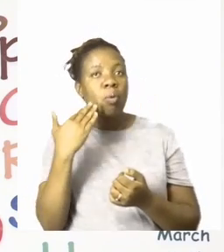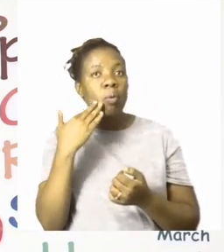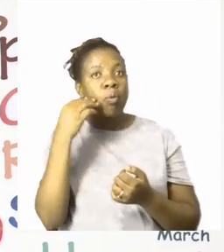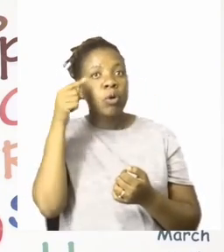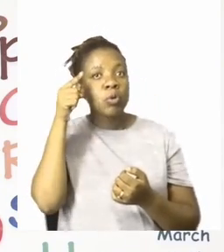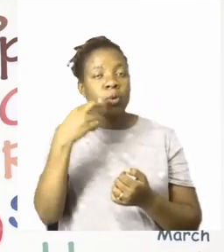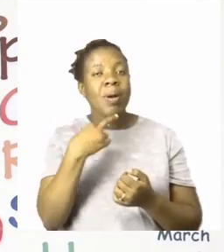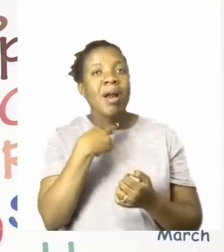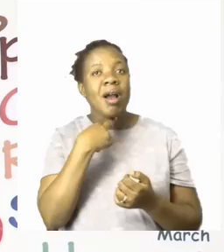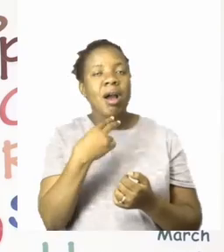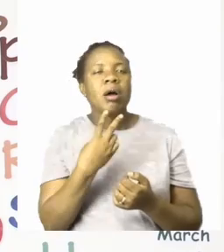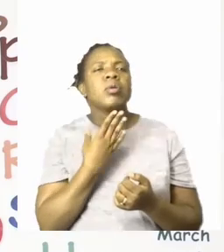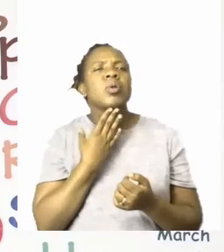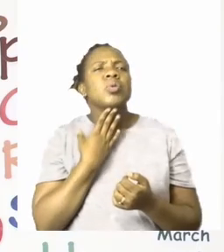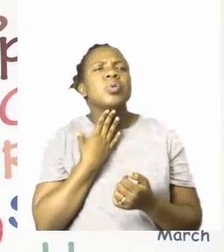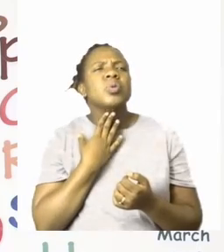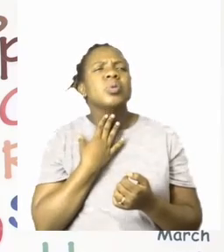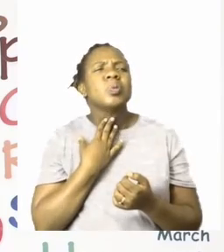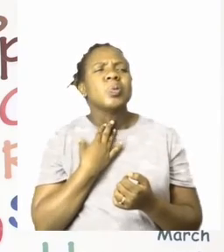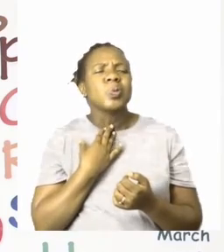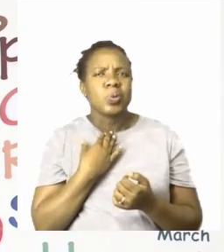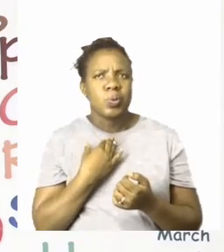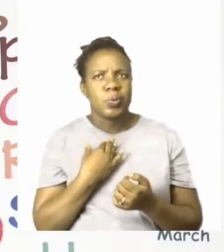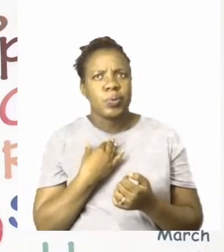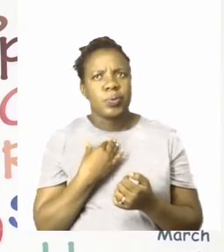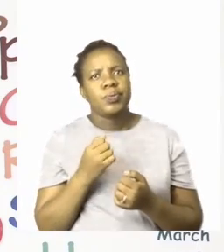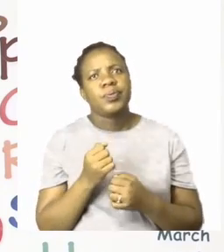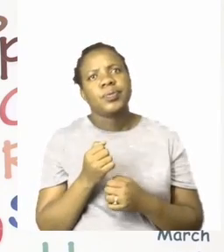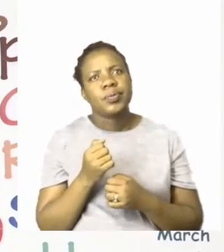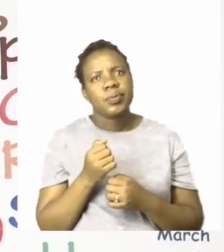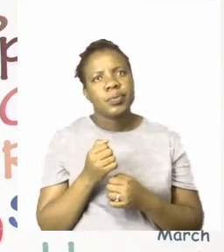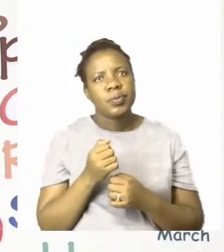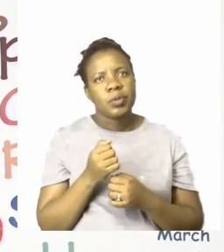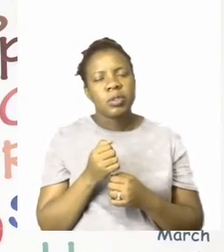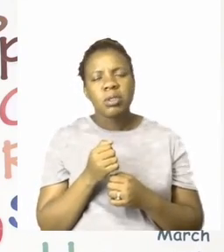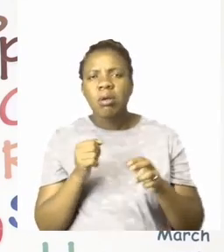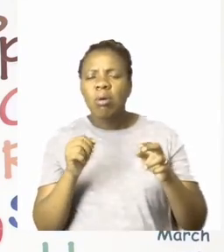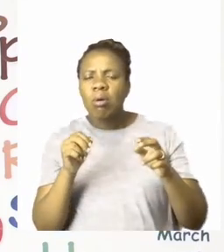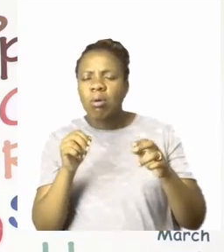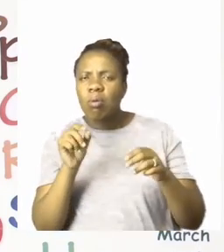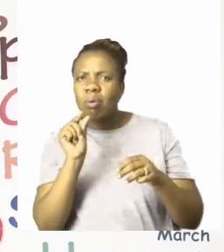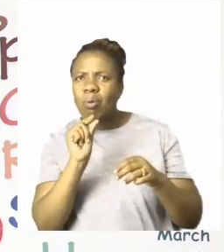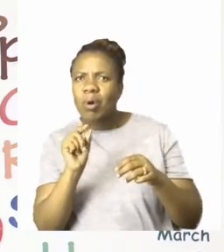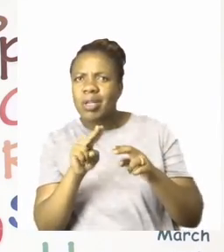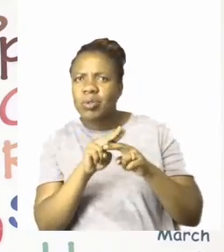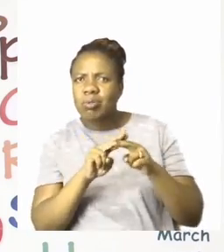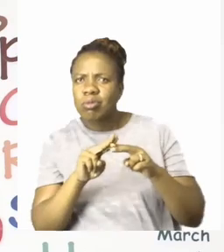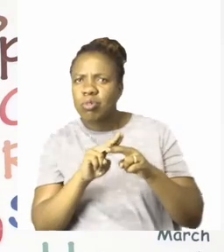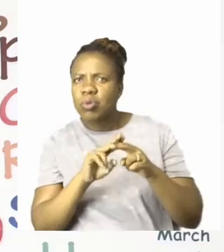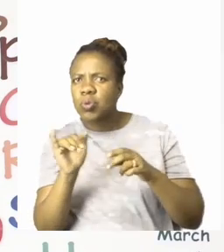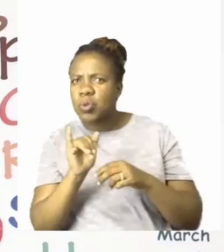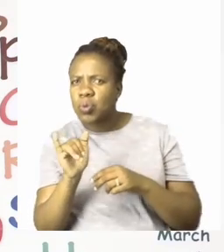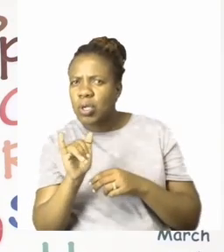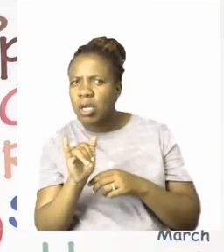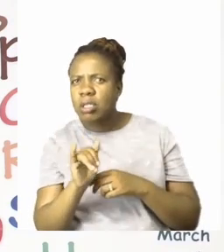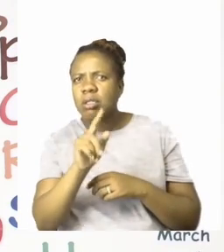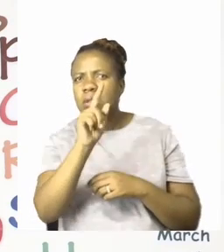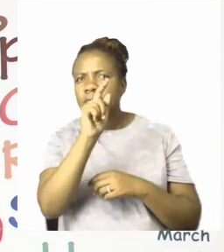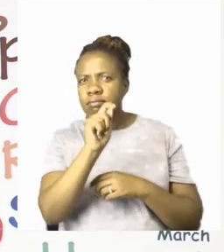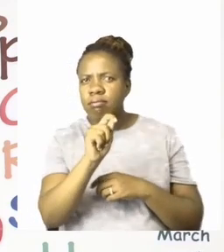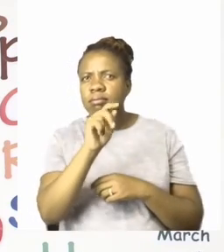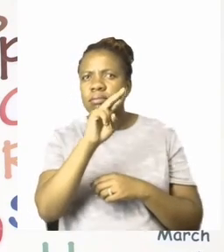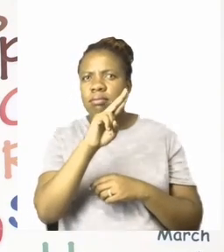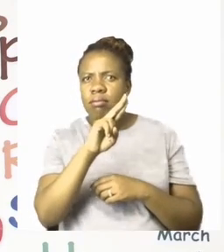thirsty. So this is the word in the droplet. Remember, we are doing